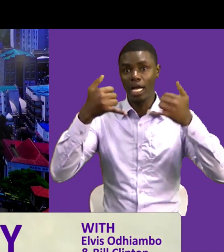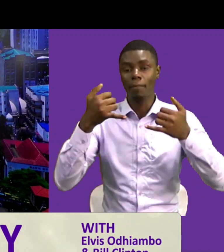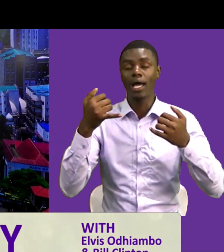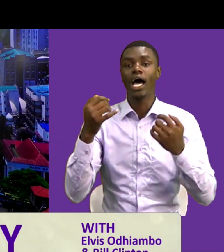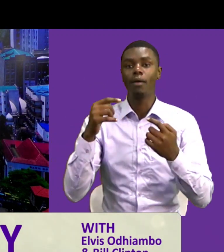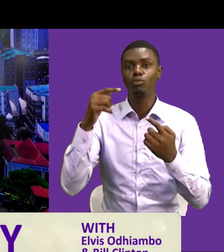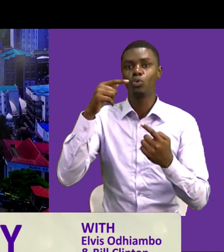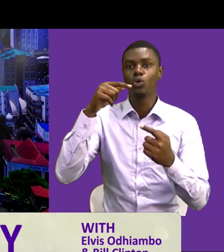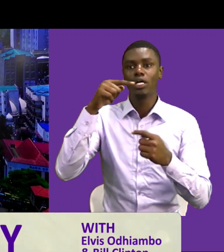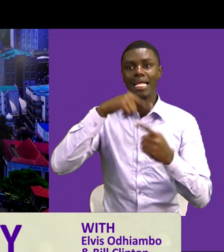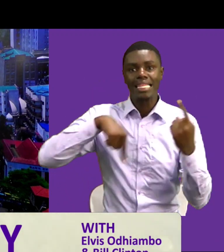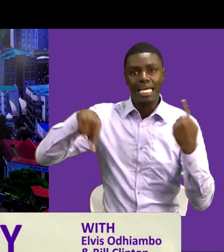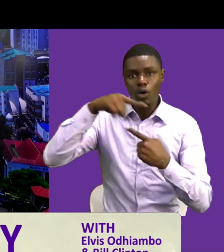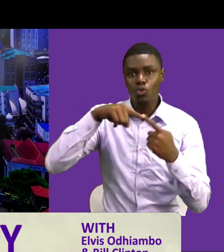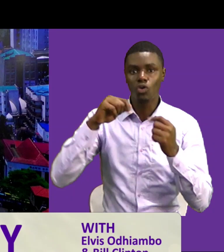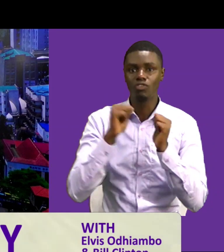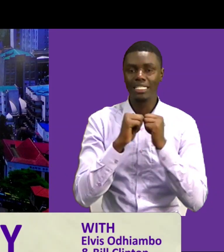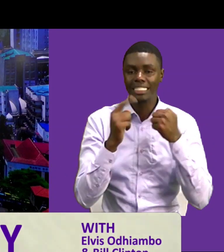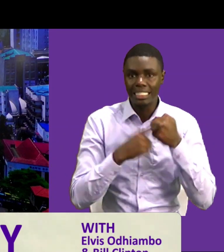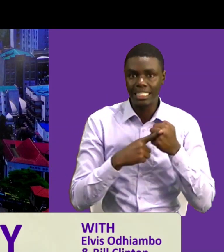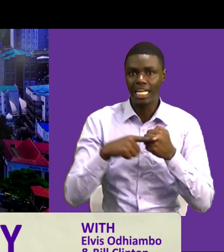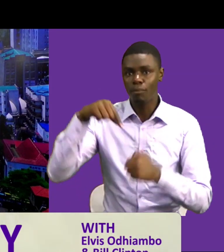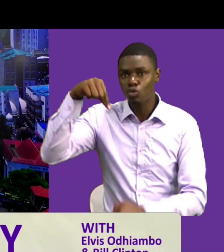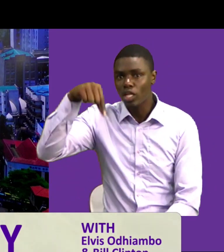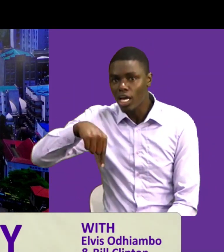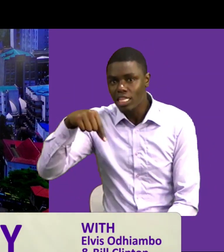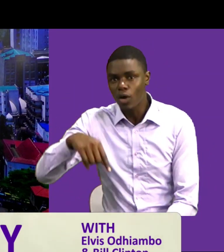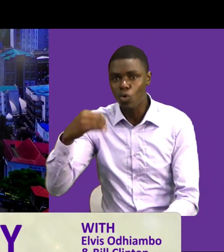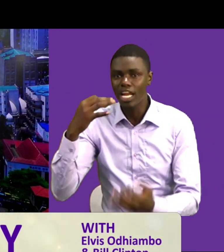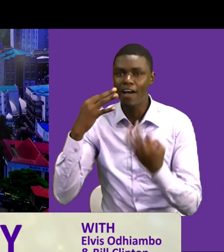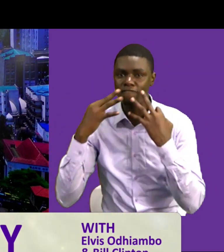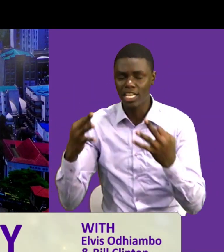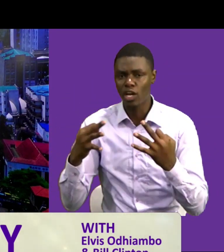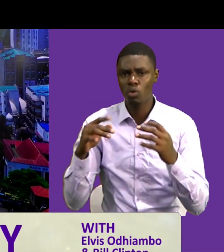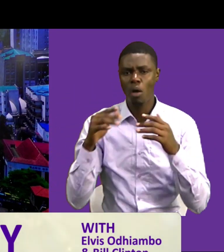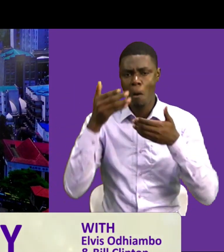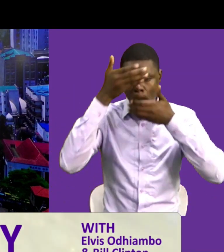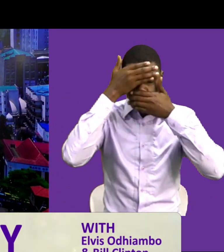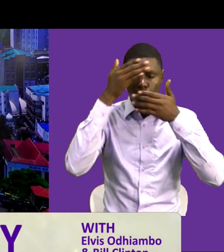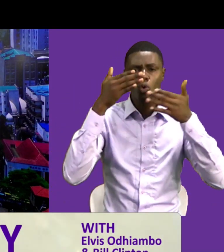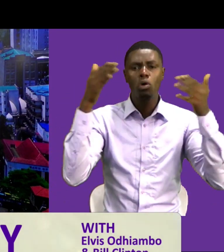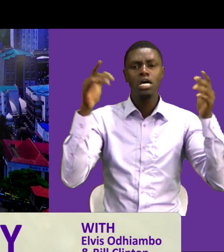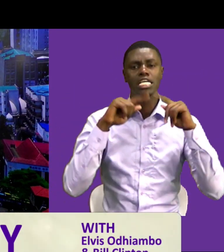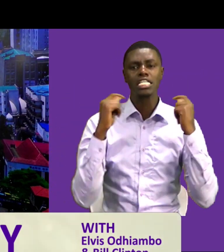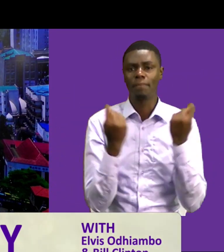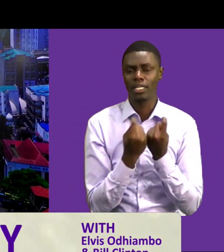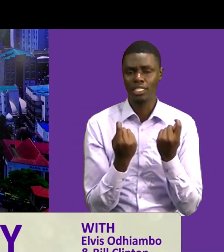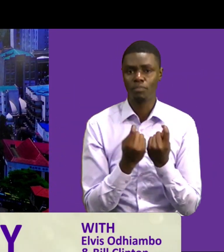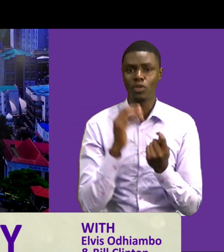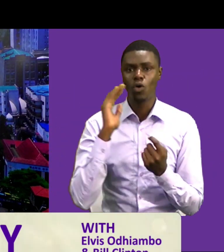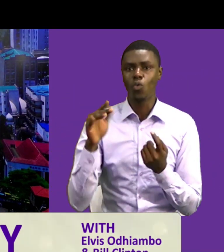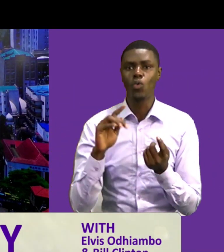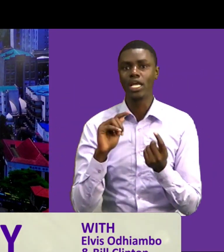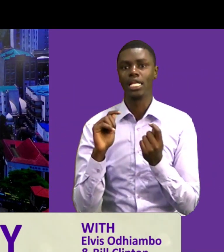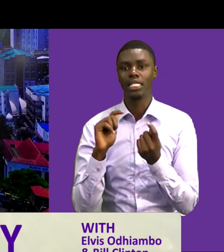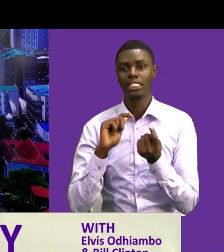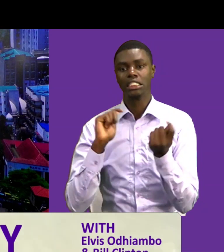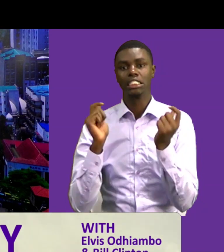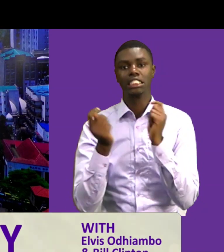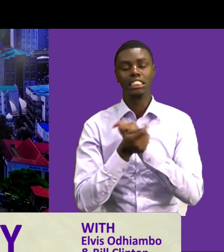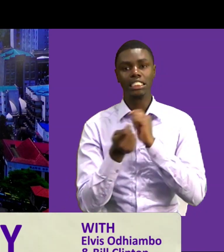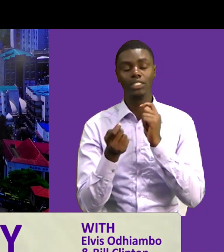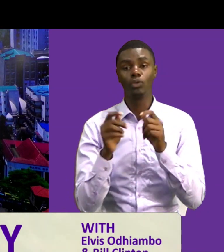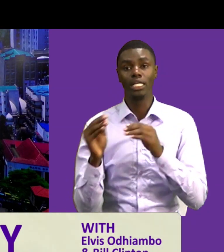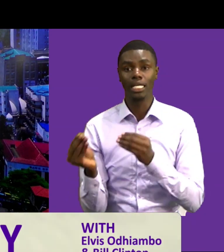of 16, up to the quarters. You see, Morocco is a big team. So it will transform the